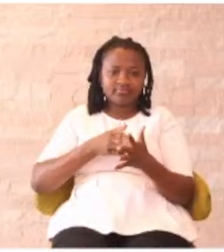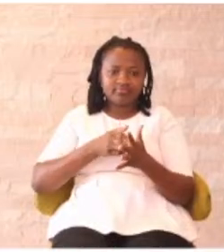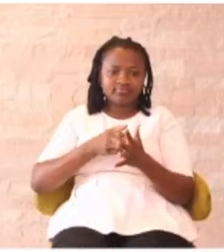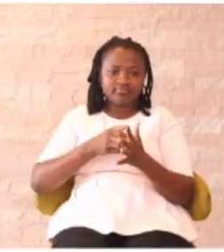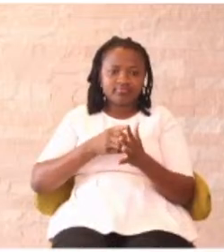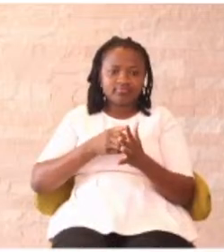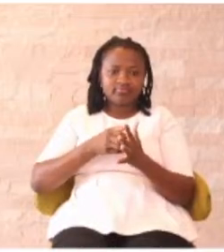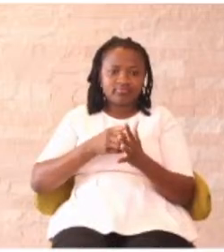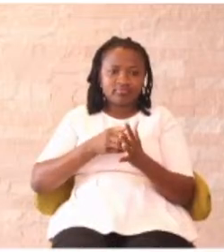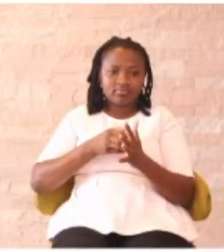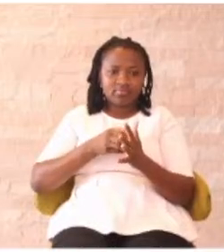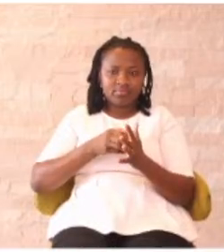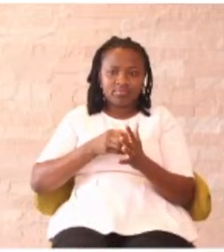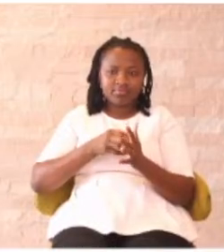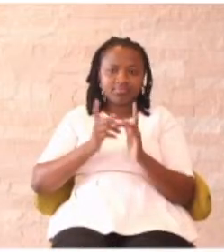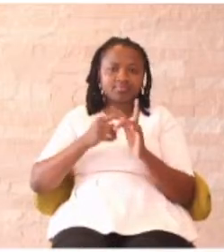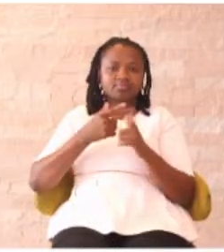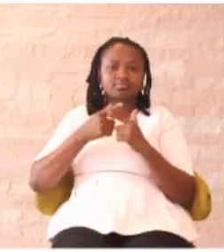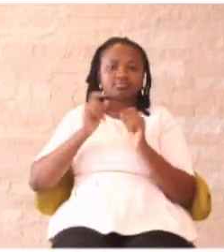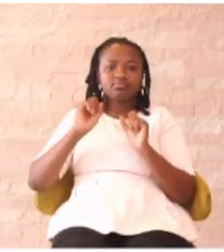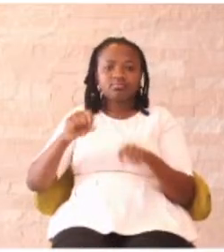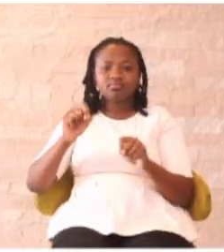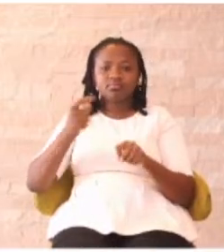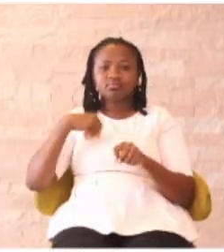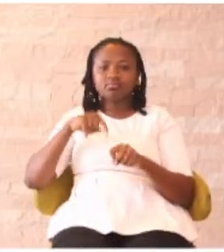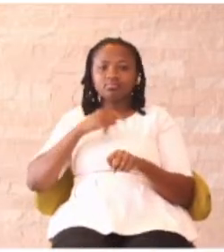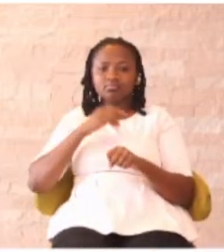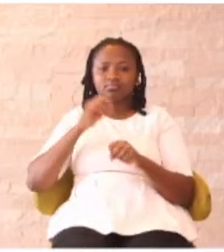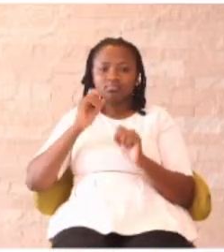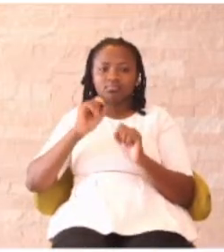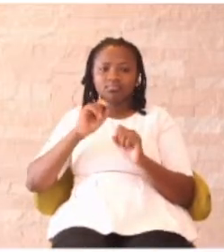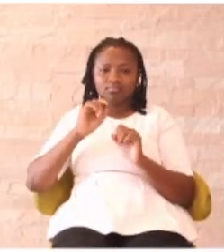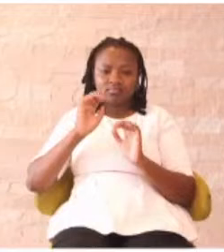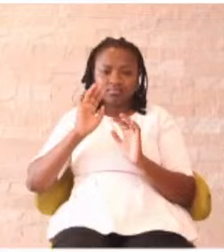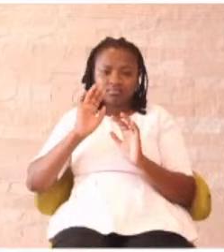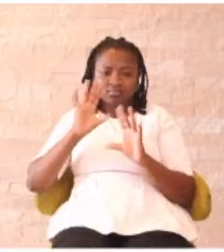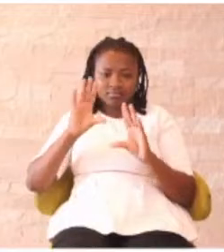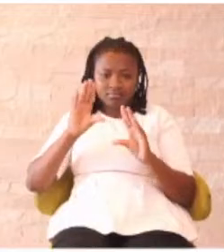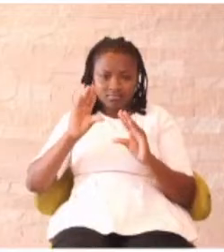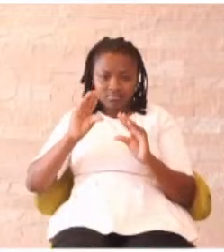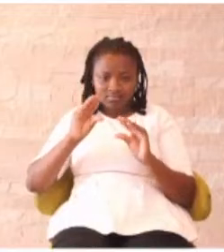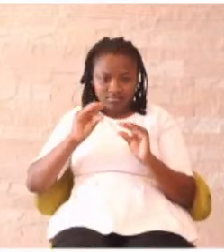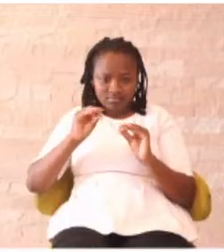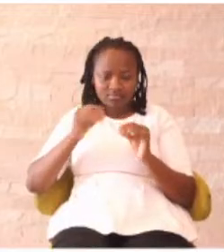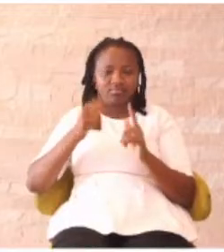to have things go down for us to continue.